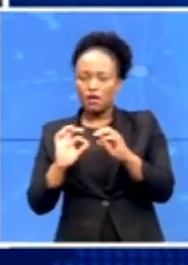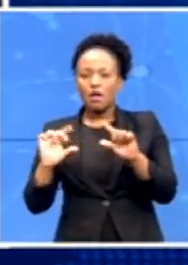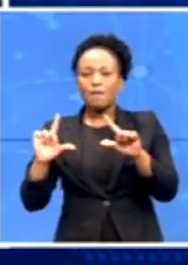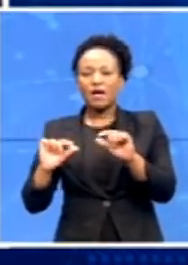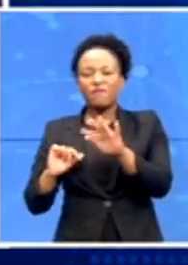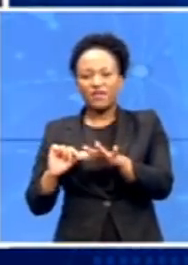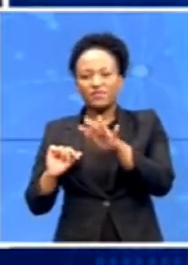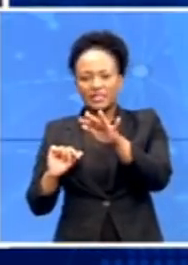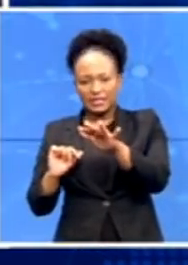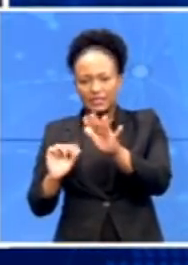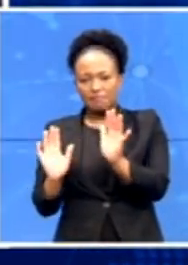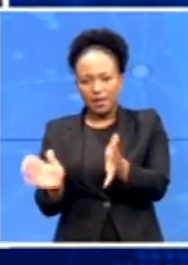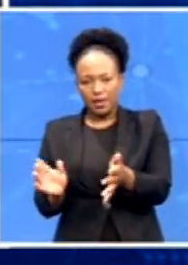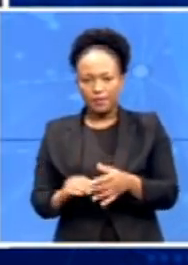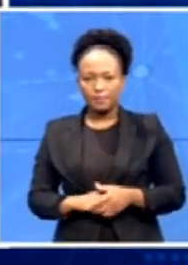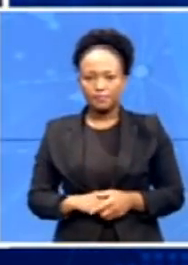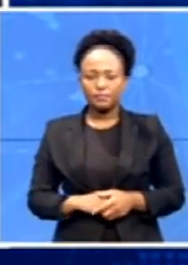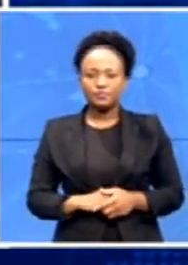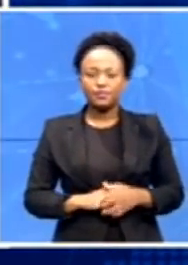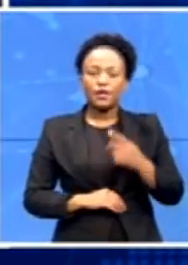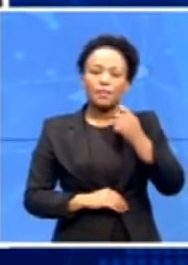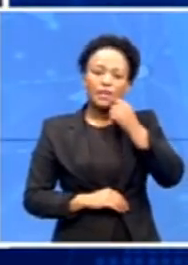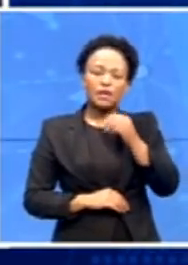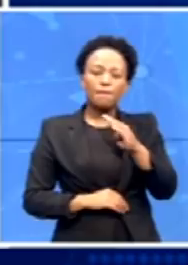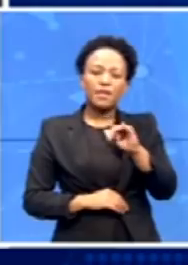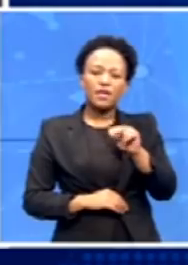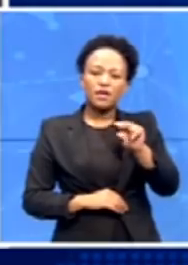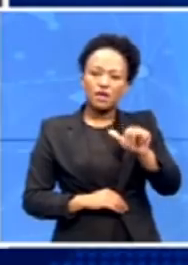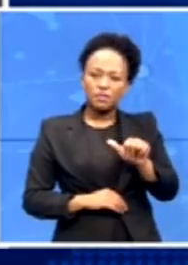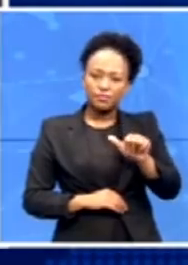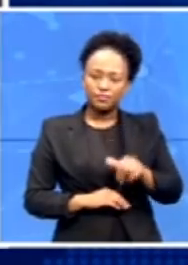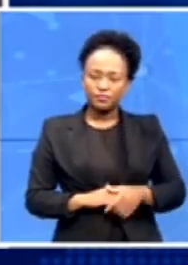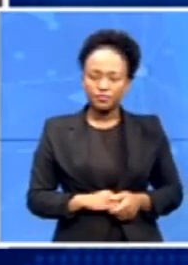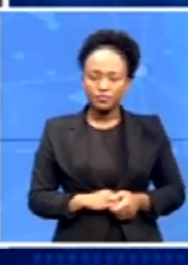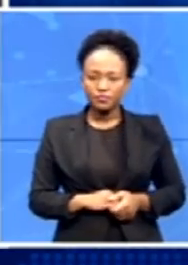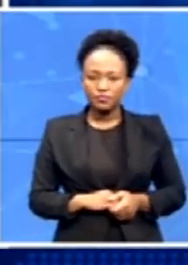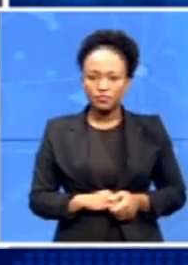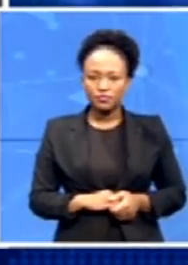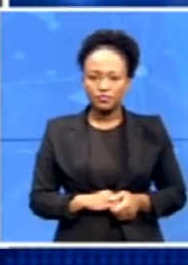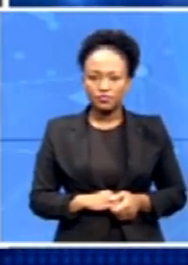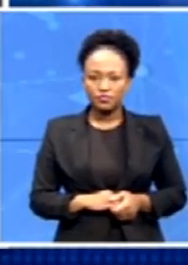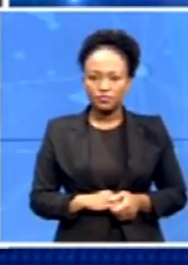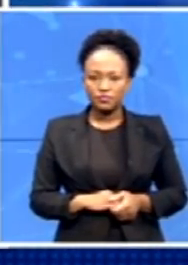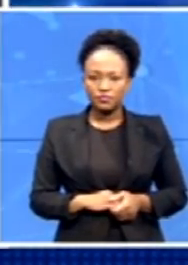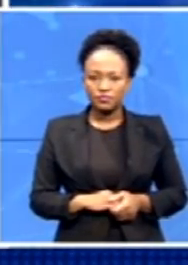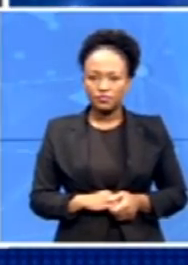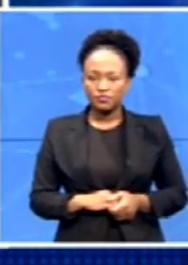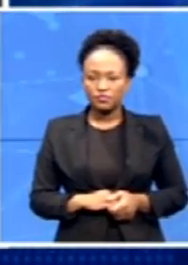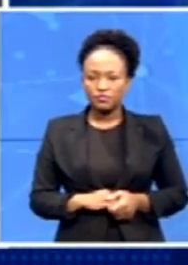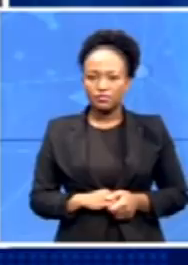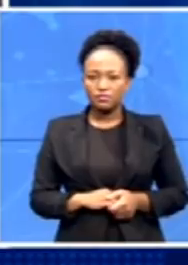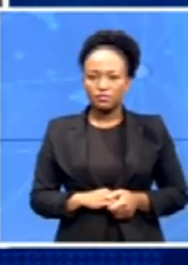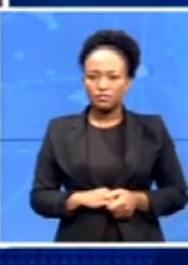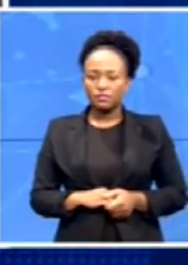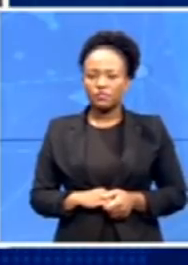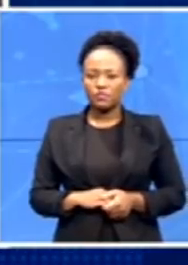Pina? My lady, I will accept Ms. Jacobus, but I think if